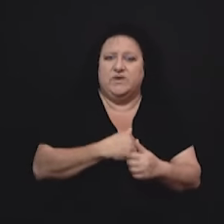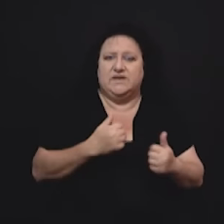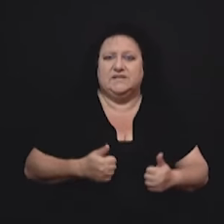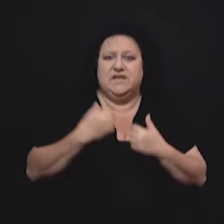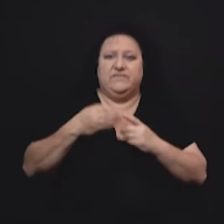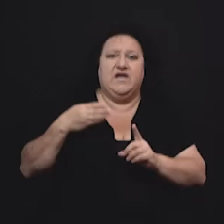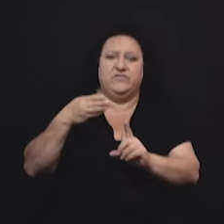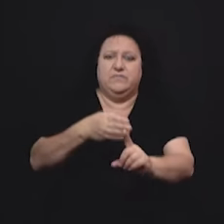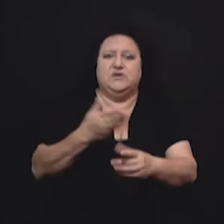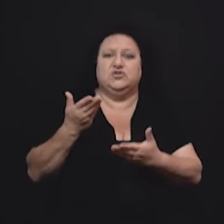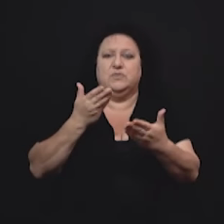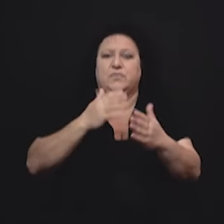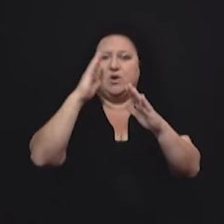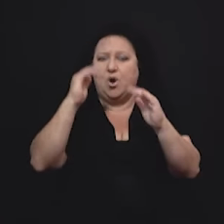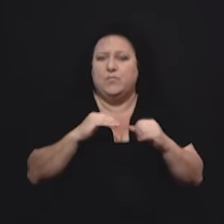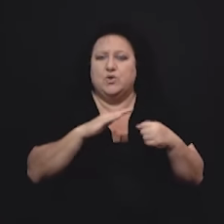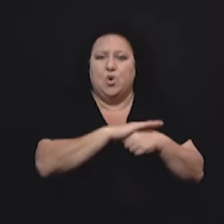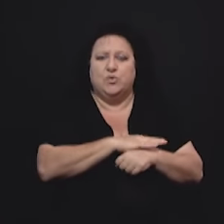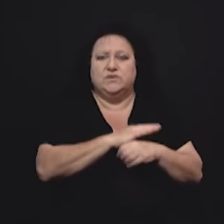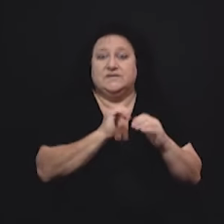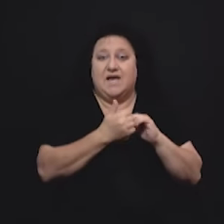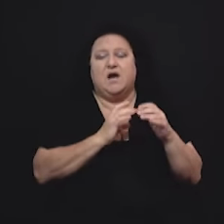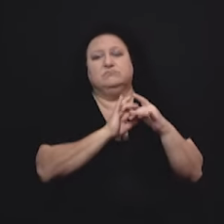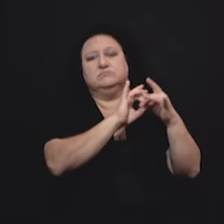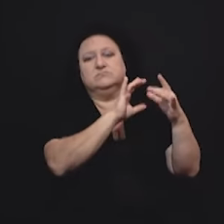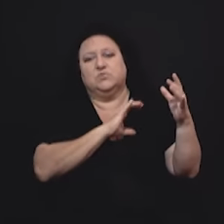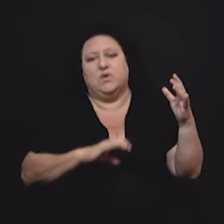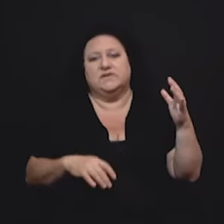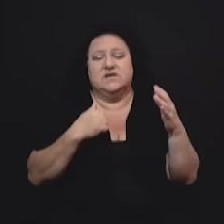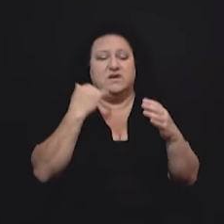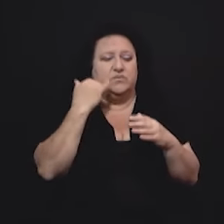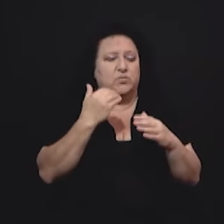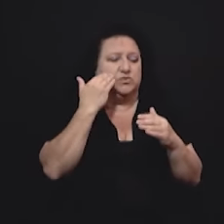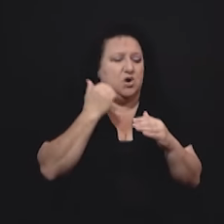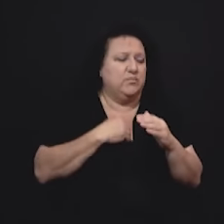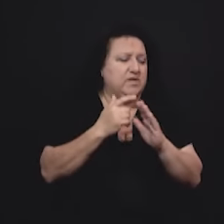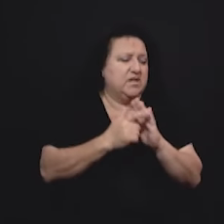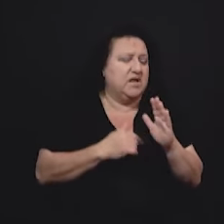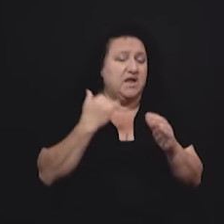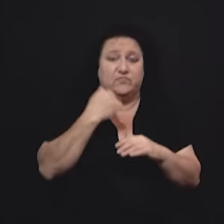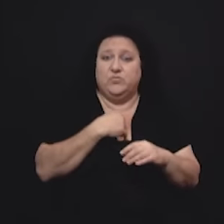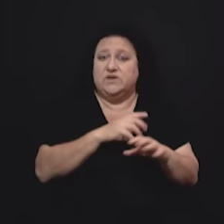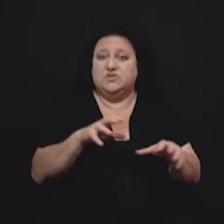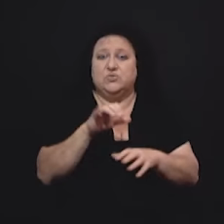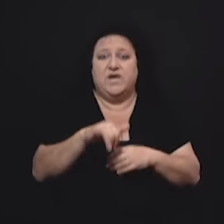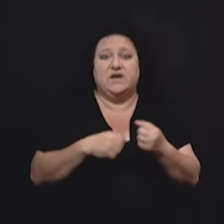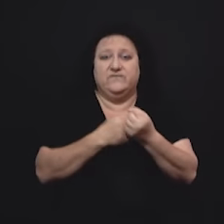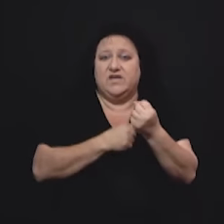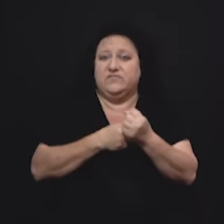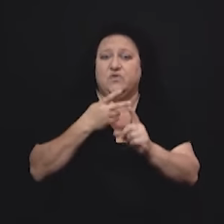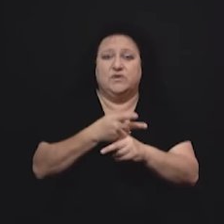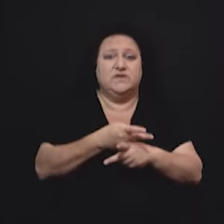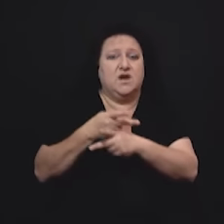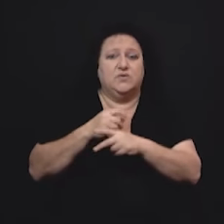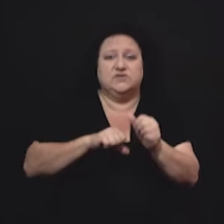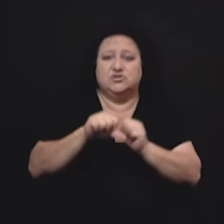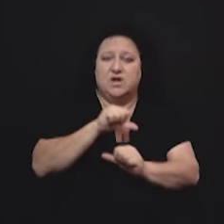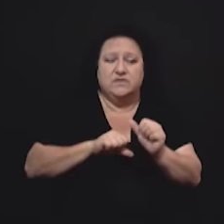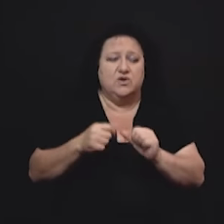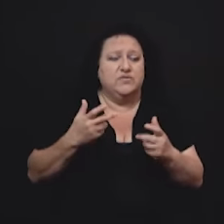Amen? It says that we're going to be known by our love. If we do this, if we are faithful in our care for each other and we don't grow weary in